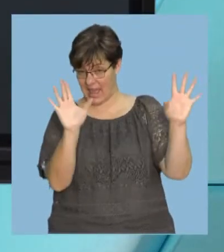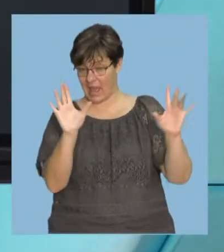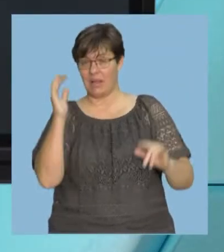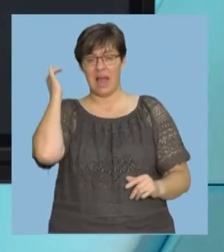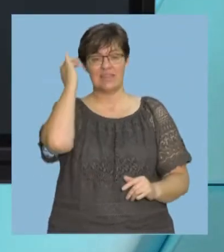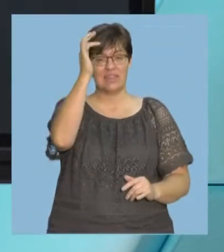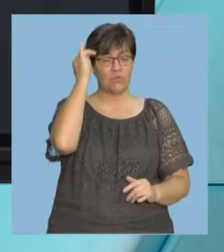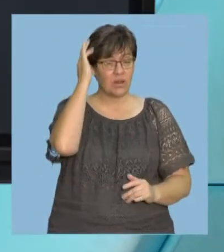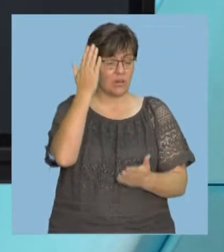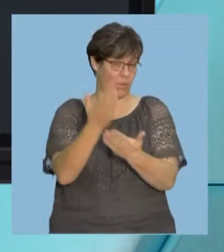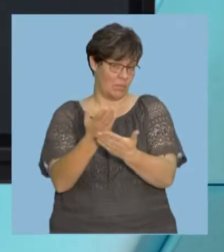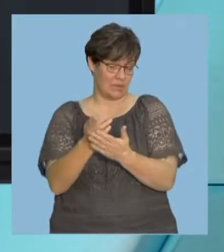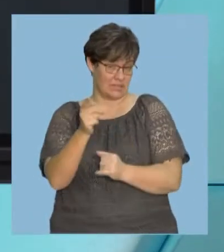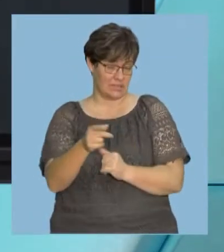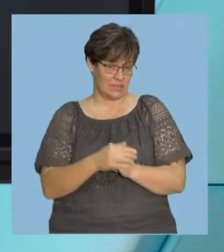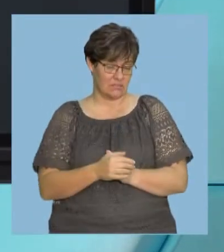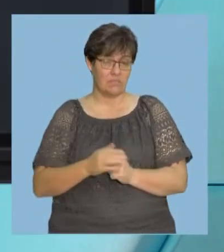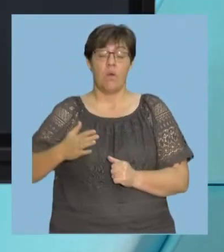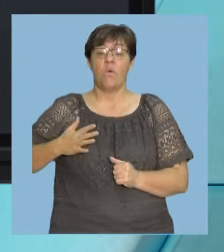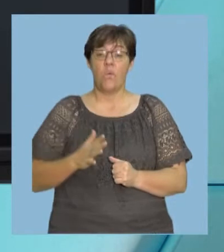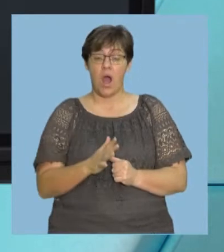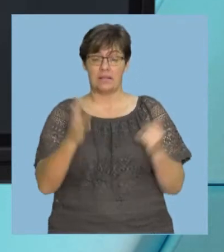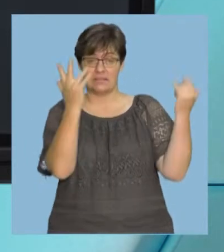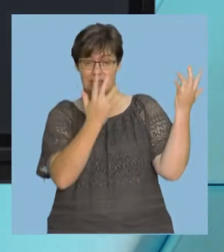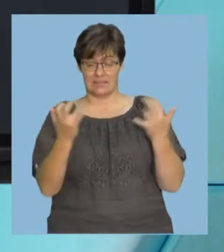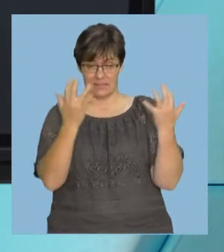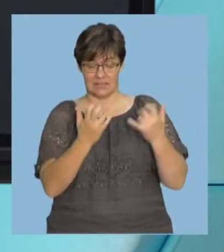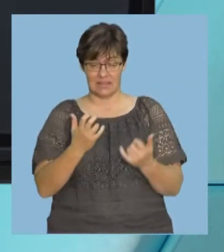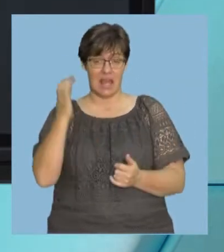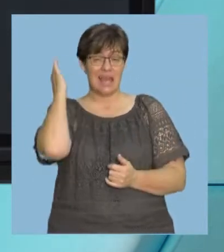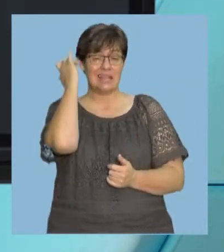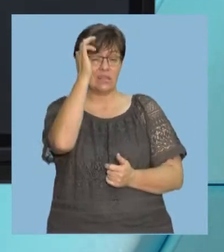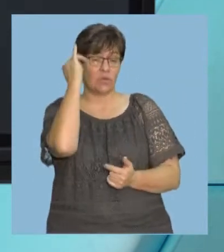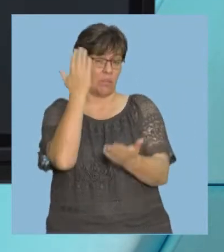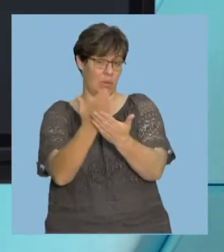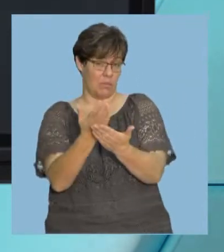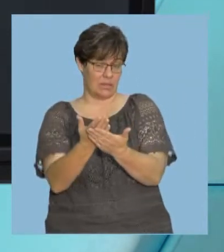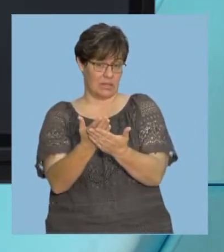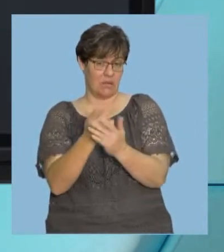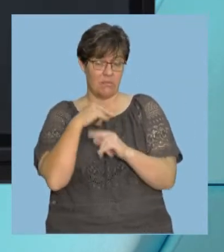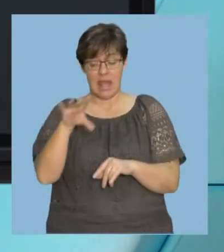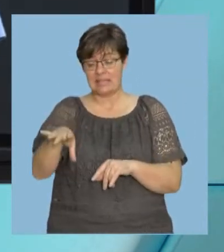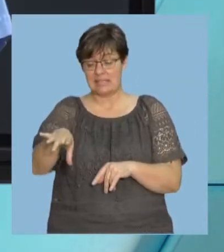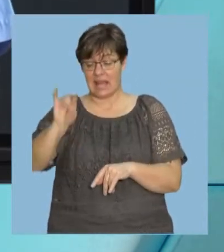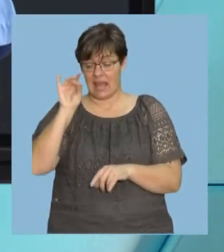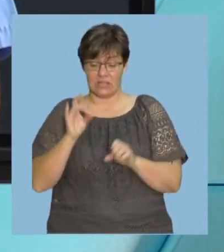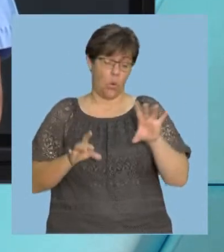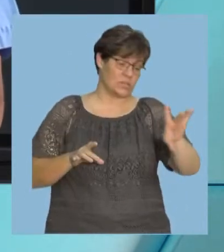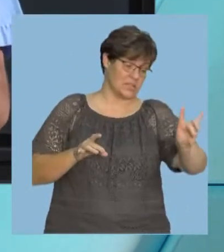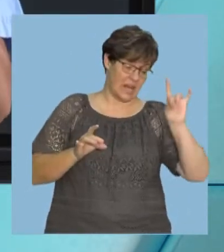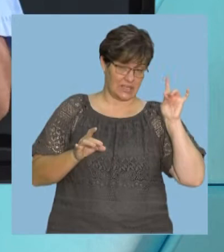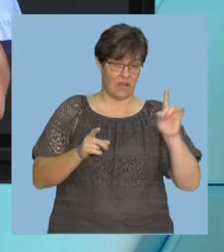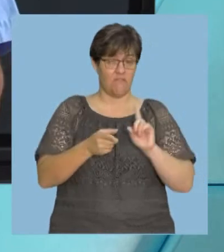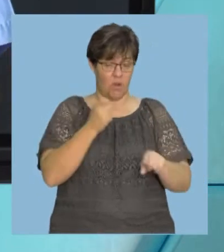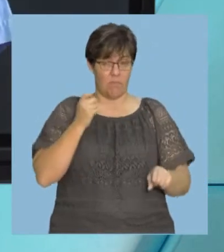idea clear about theoretical probability, though. I want to calculate the theoretical probability of